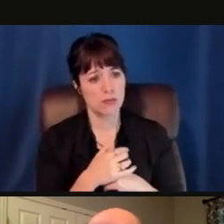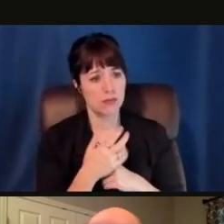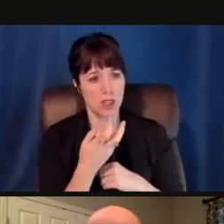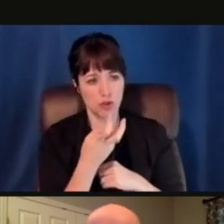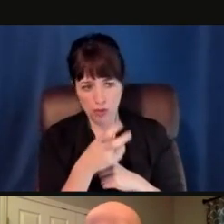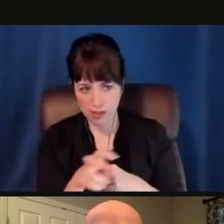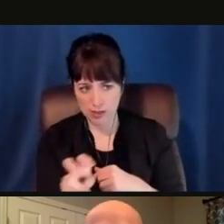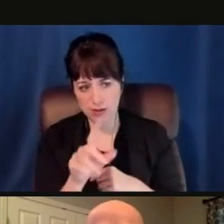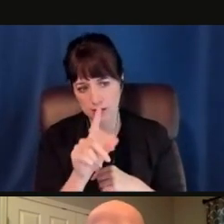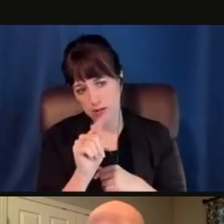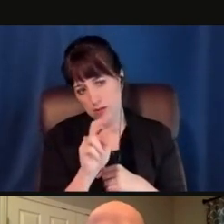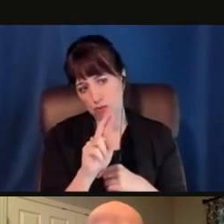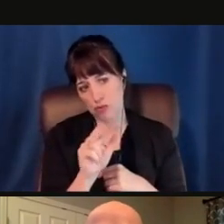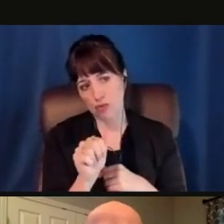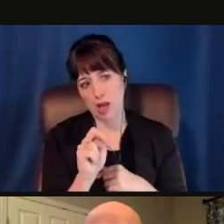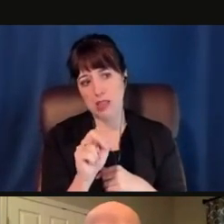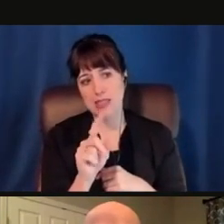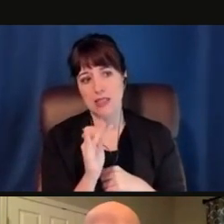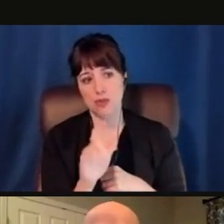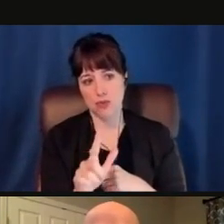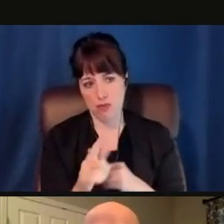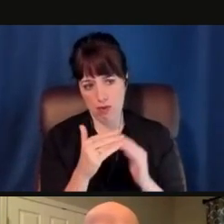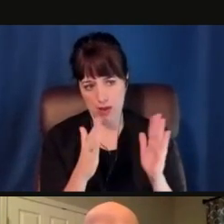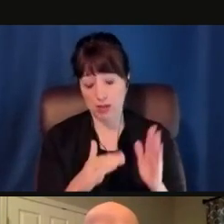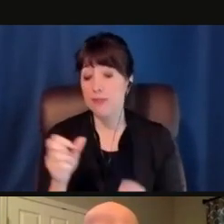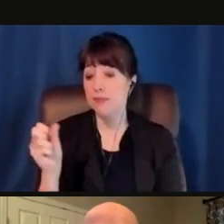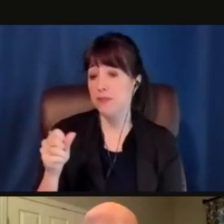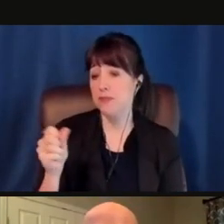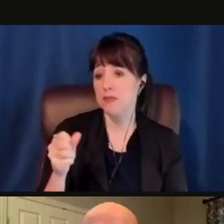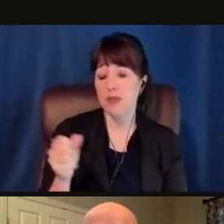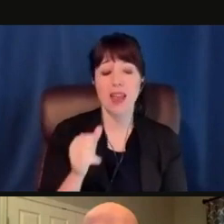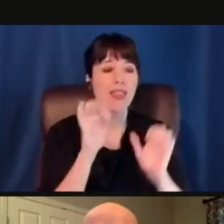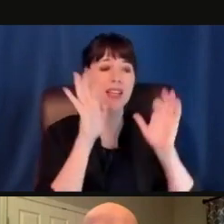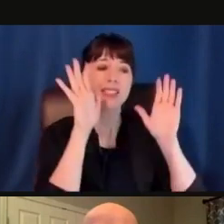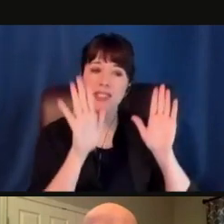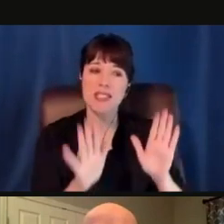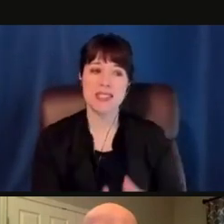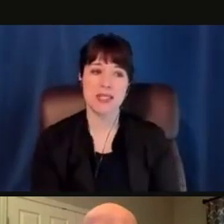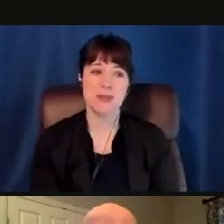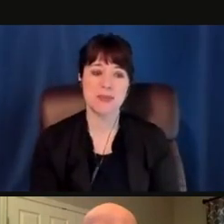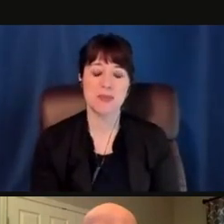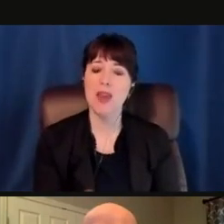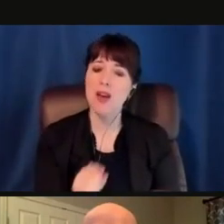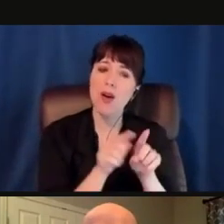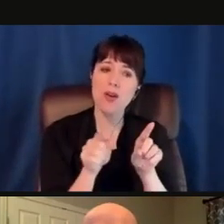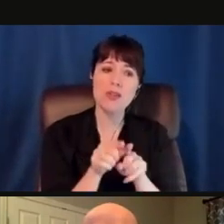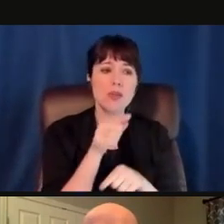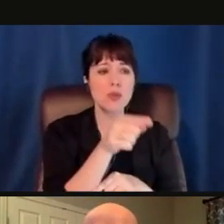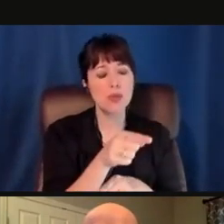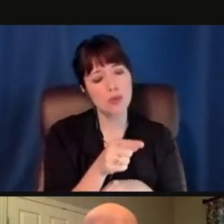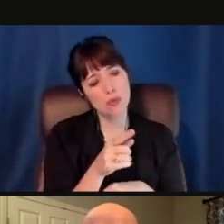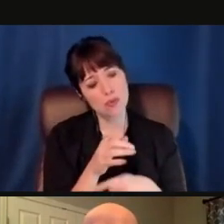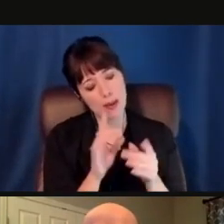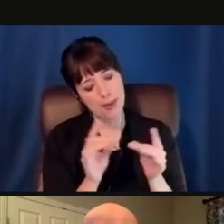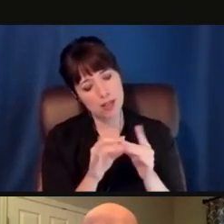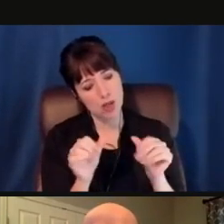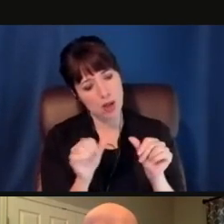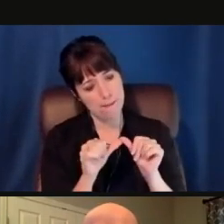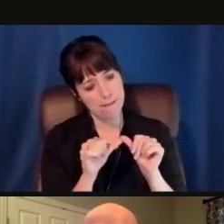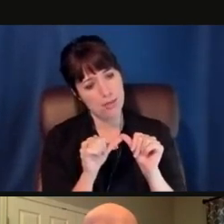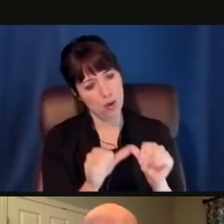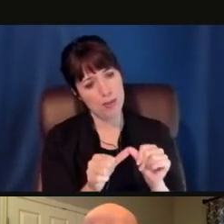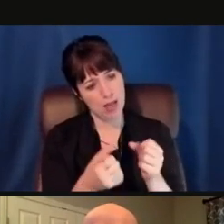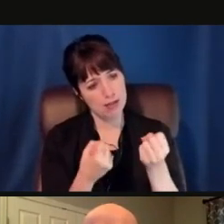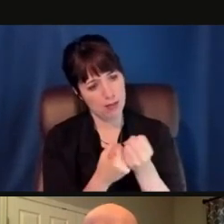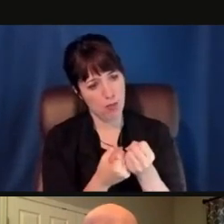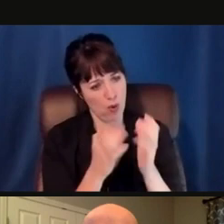transitional housing. That's fantastic. And then you also mentioned permanent supportive housing. Do I